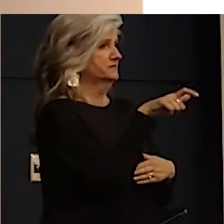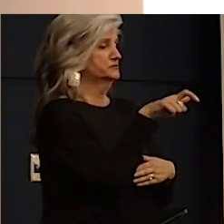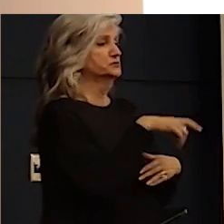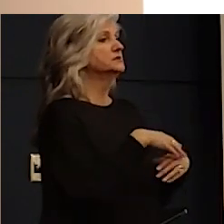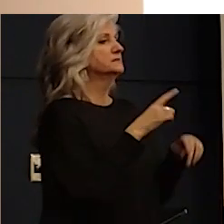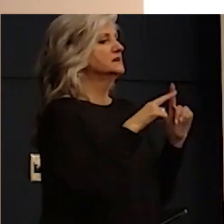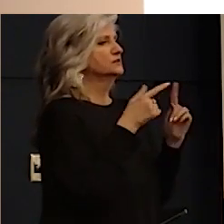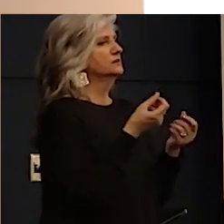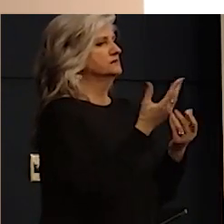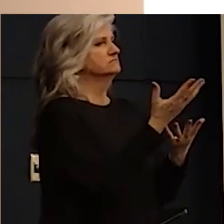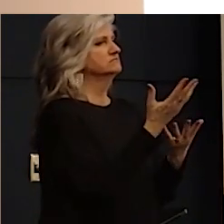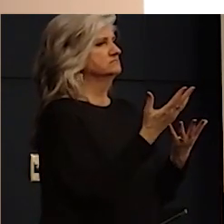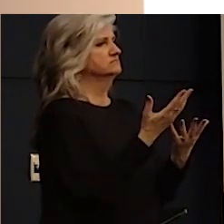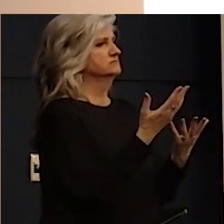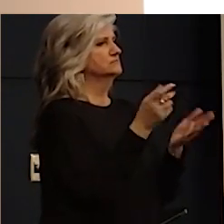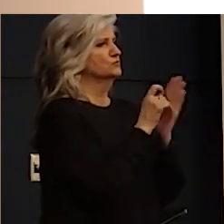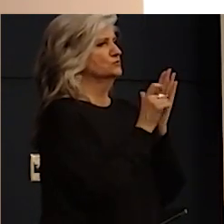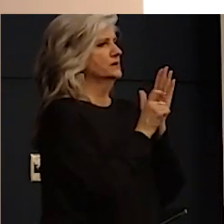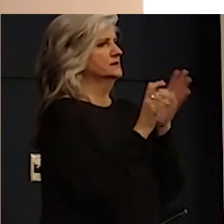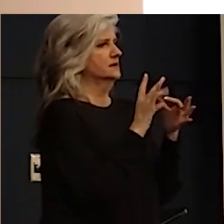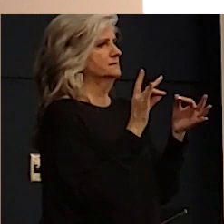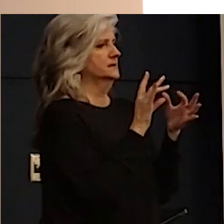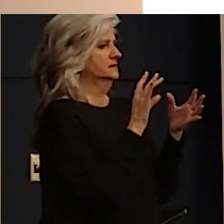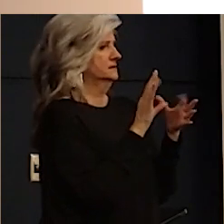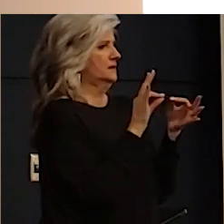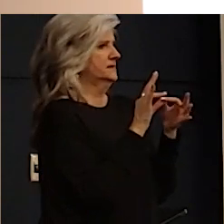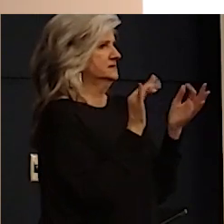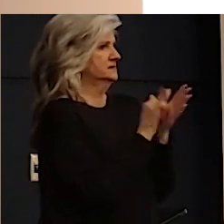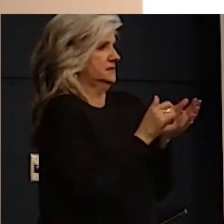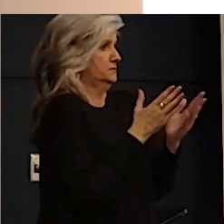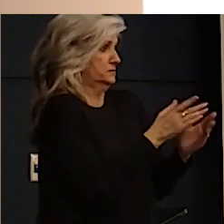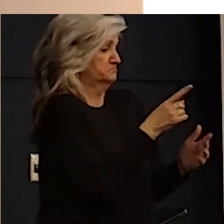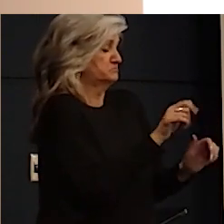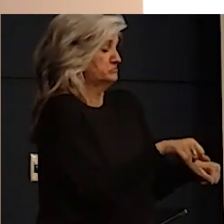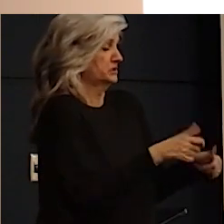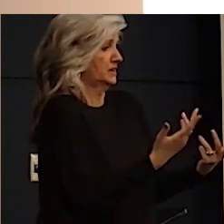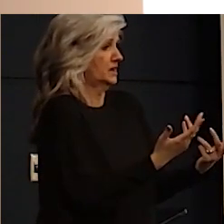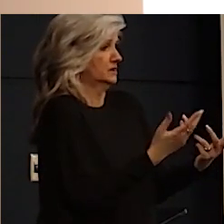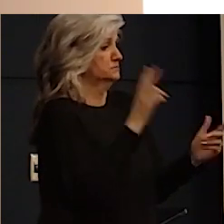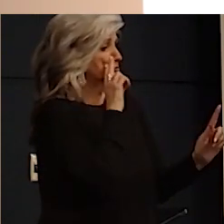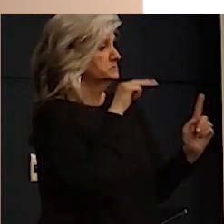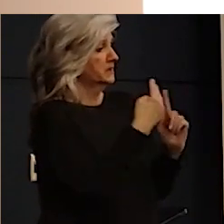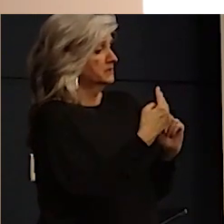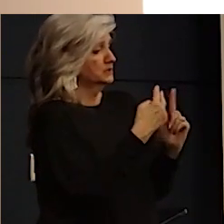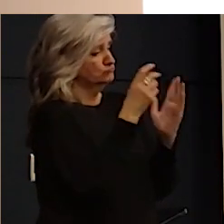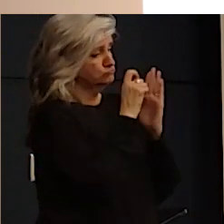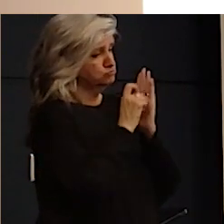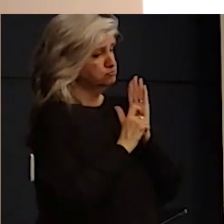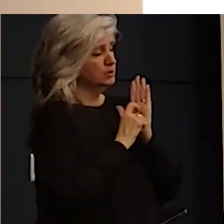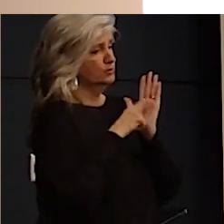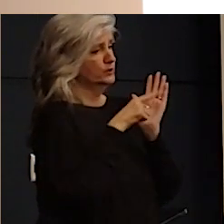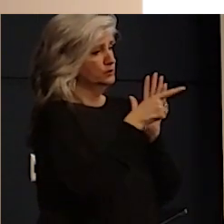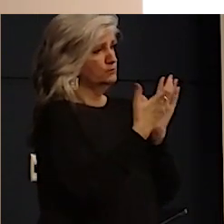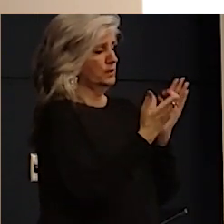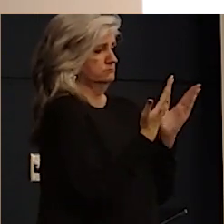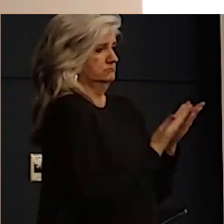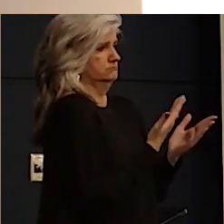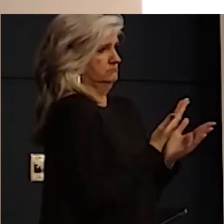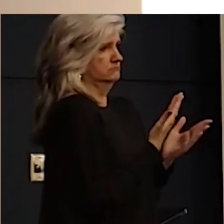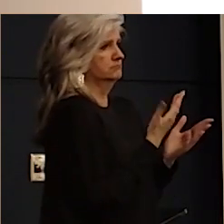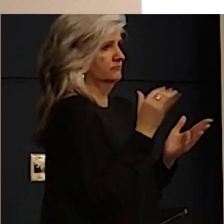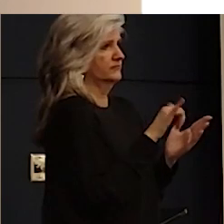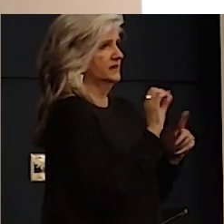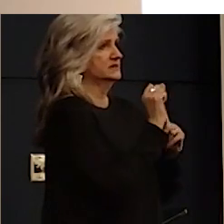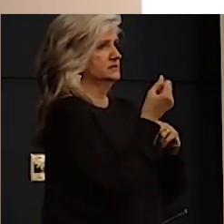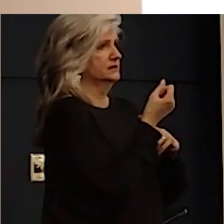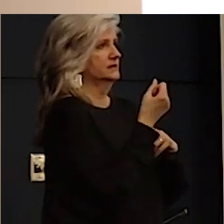You can also submit written comments. That's also a very fine way to get your perspective into the evidentiary record of this case to